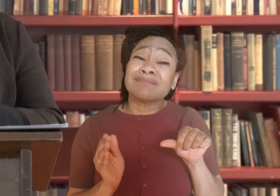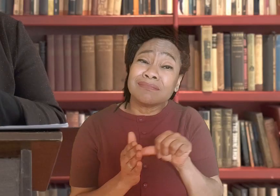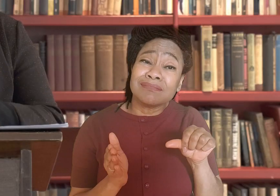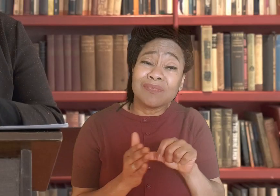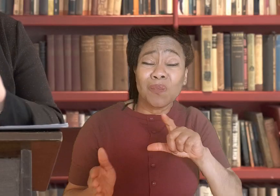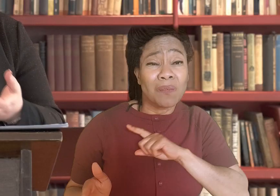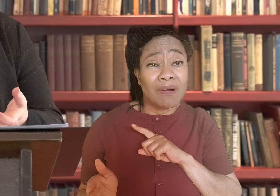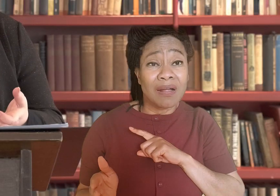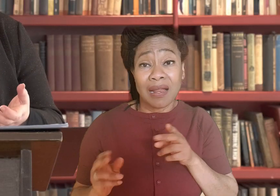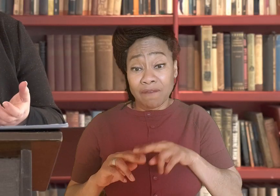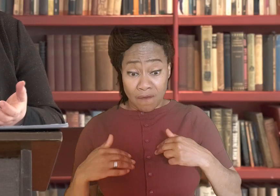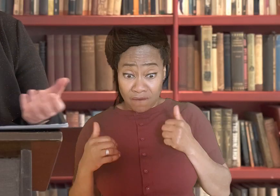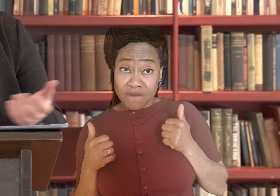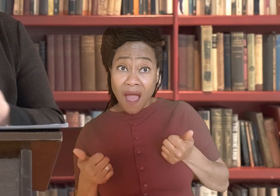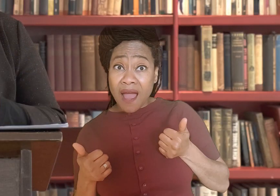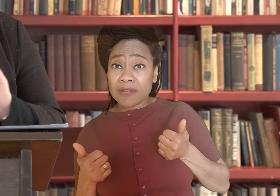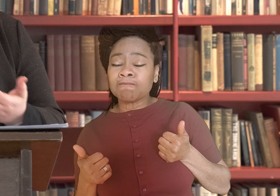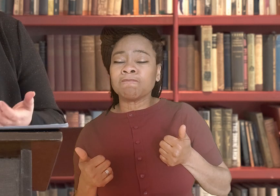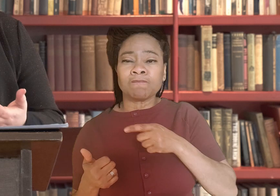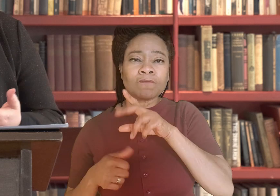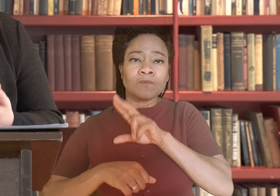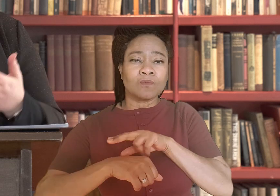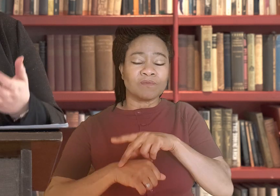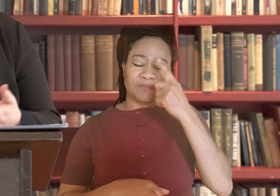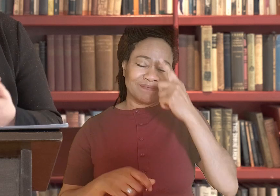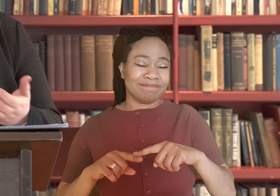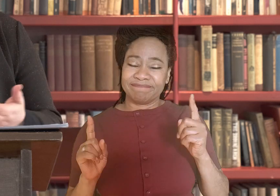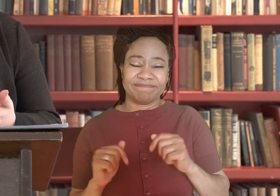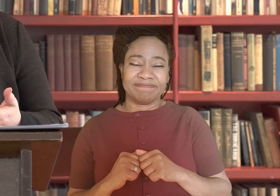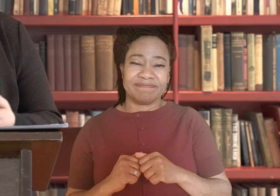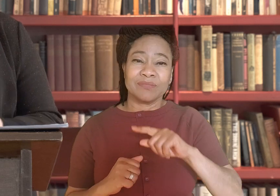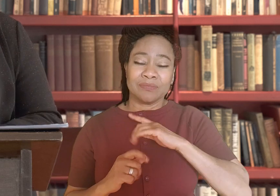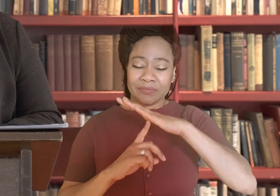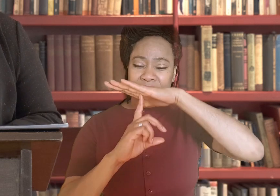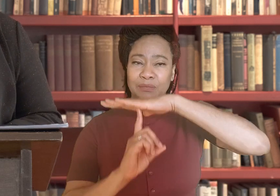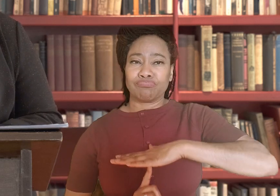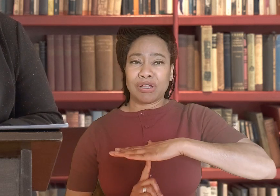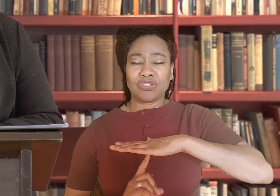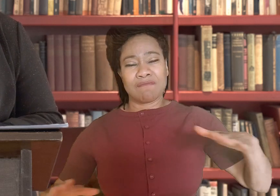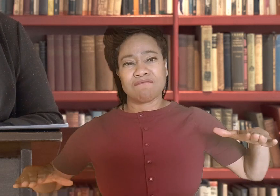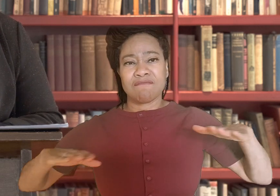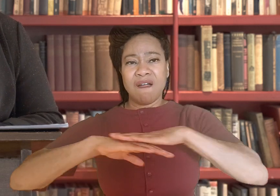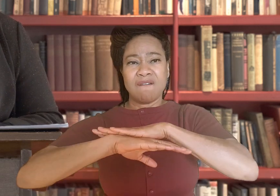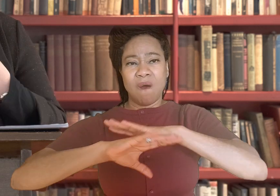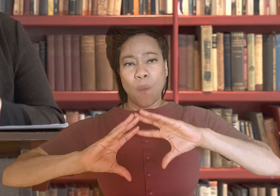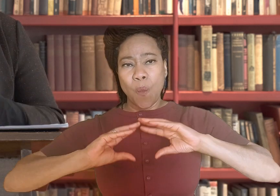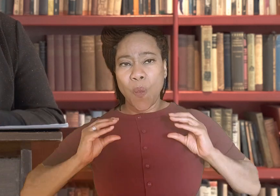sword, because even if you're fine, doctors presume otherwise, because depression is an easy catch-all